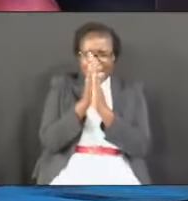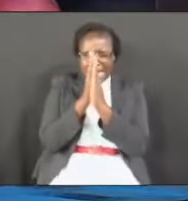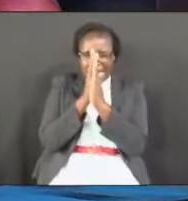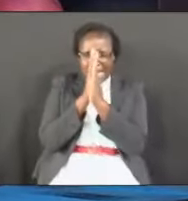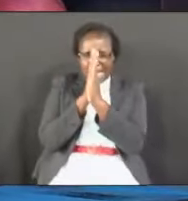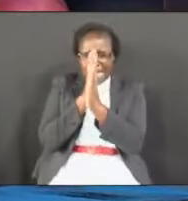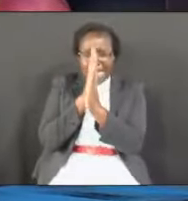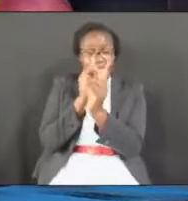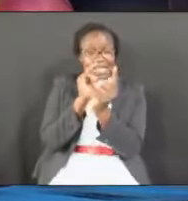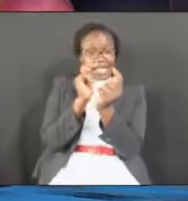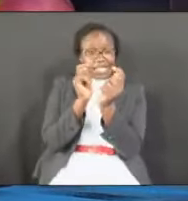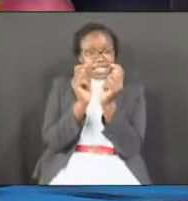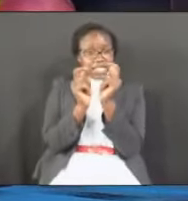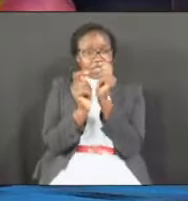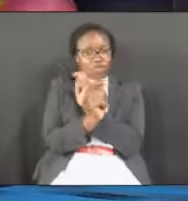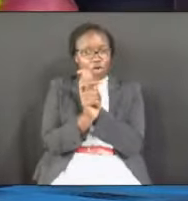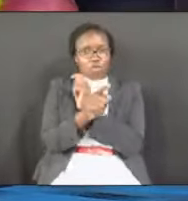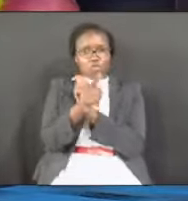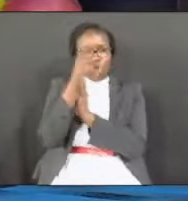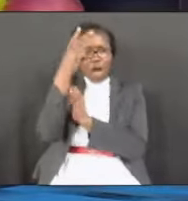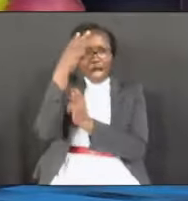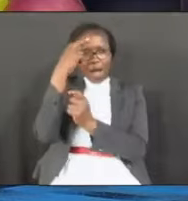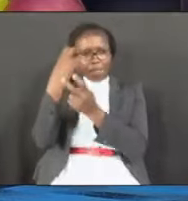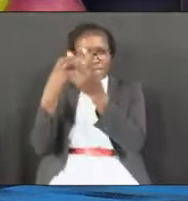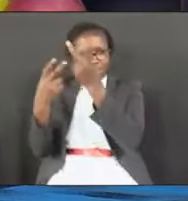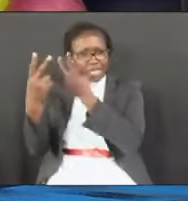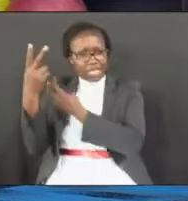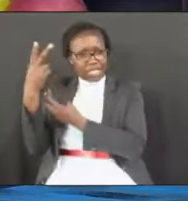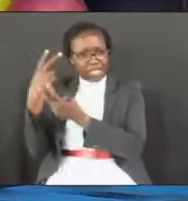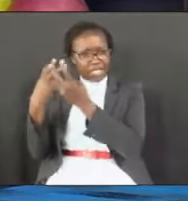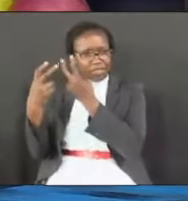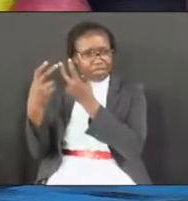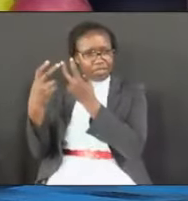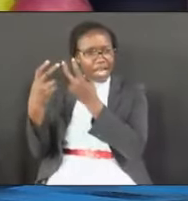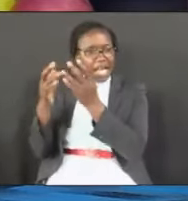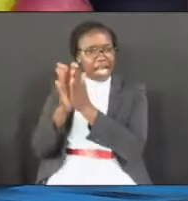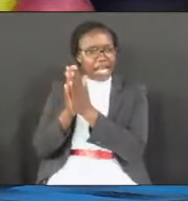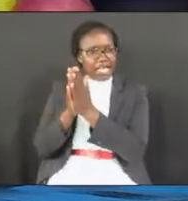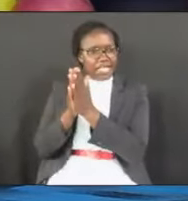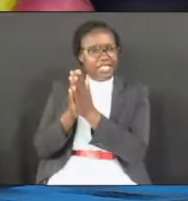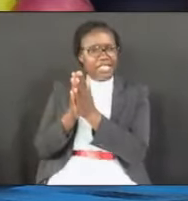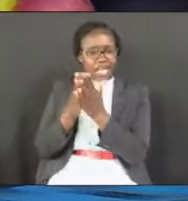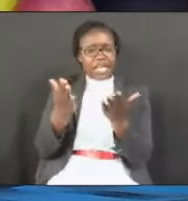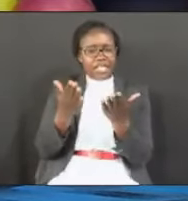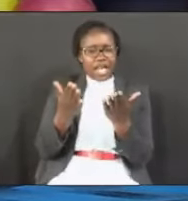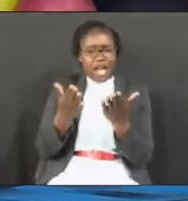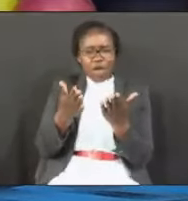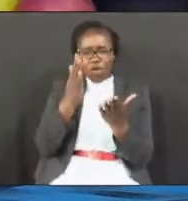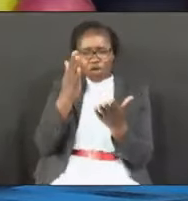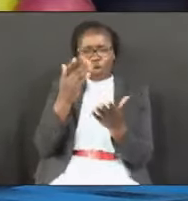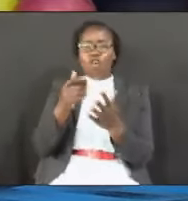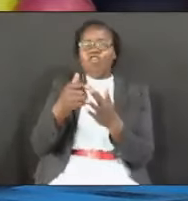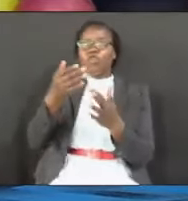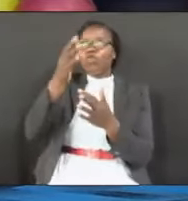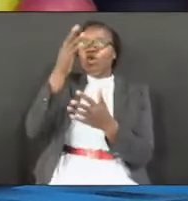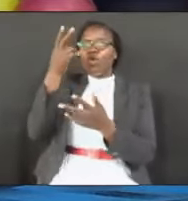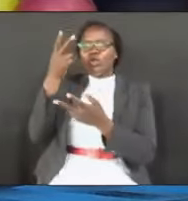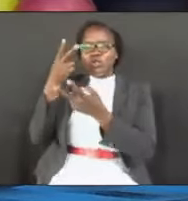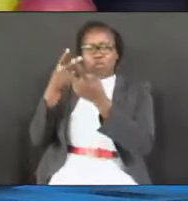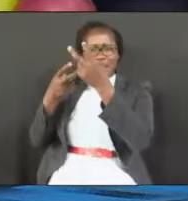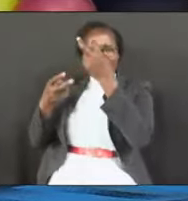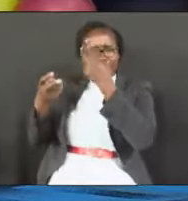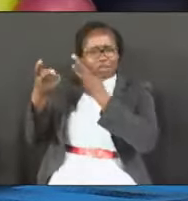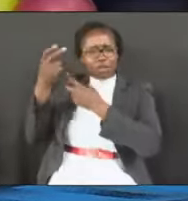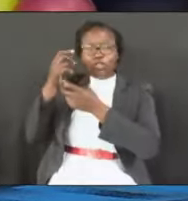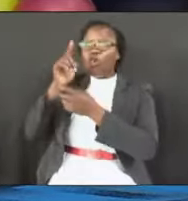can transform your perspectives. And you see, Abraham has a perspective of